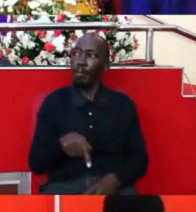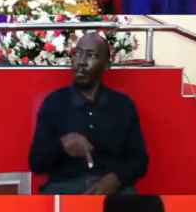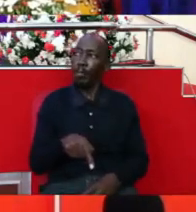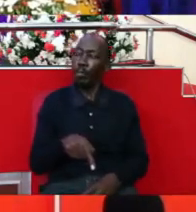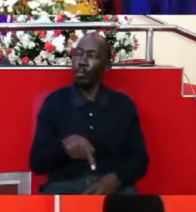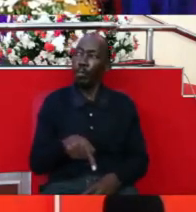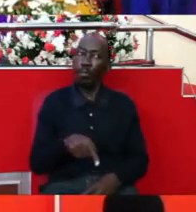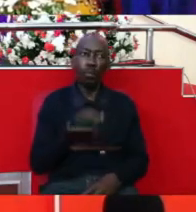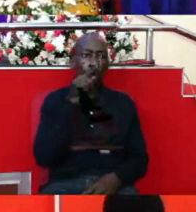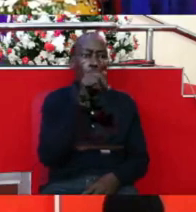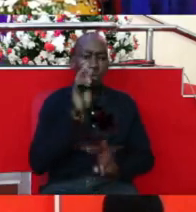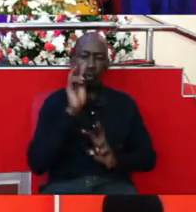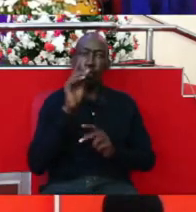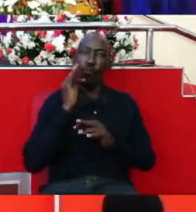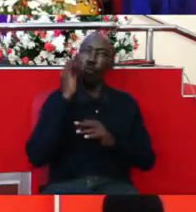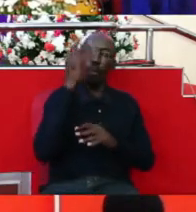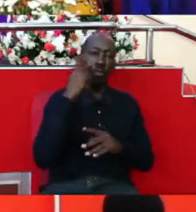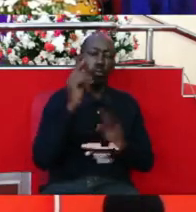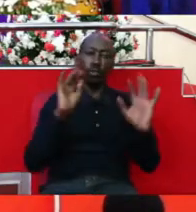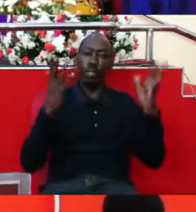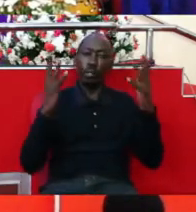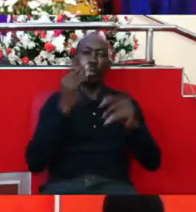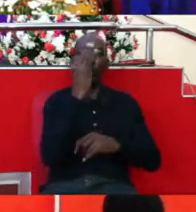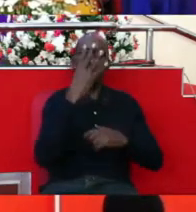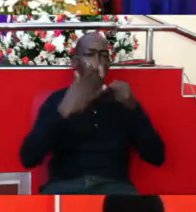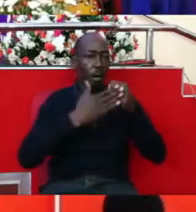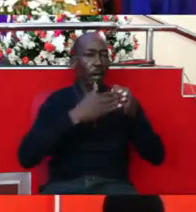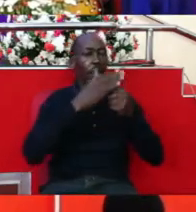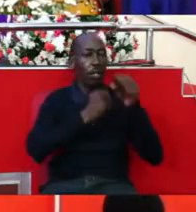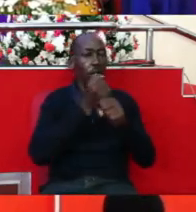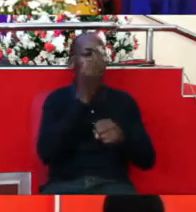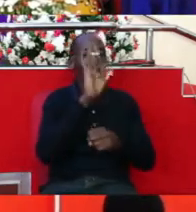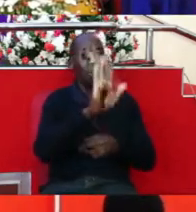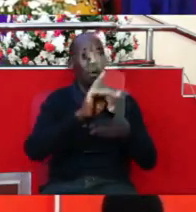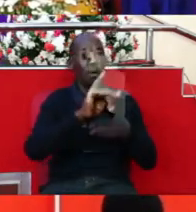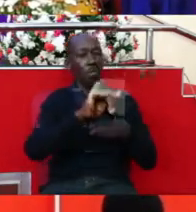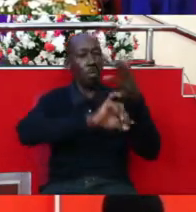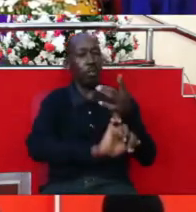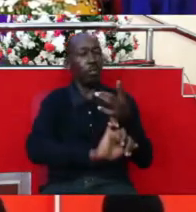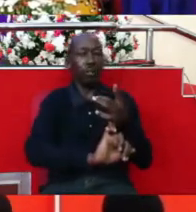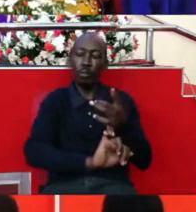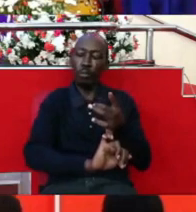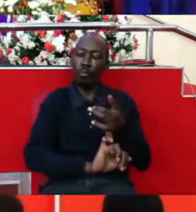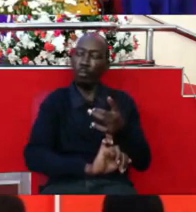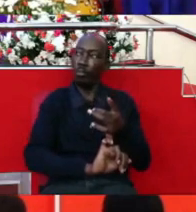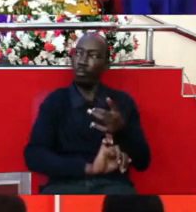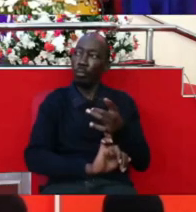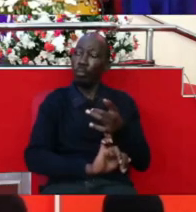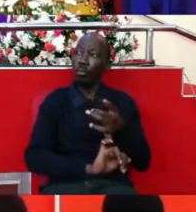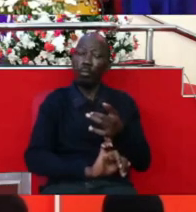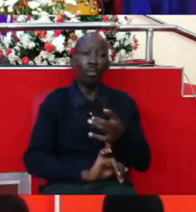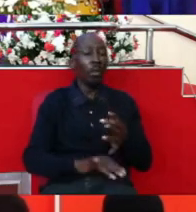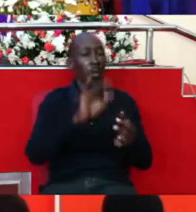hili la Deliverance. You look forward to celebrating 39 years of your marriage. Unaangalia kusherehekea miaka yako 39 ya ndoa.